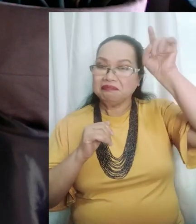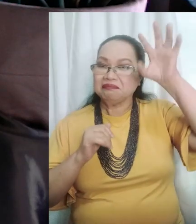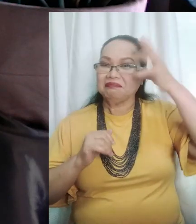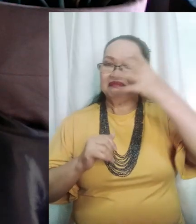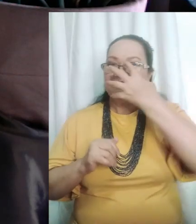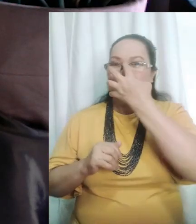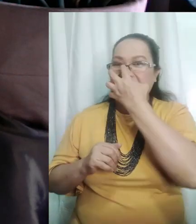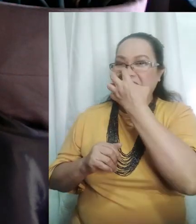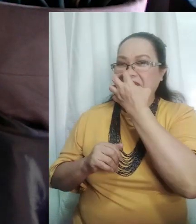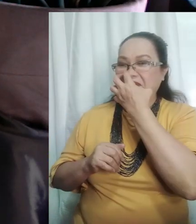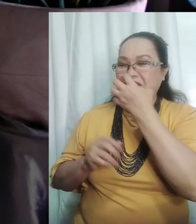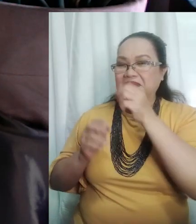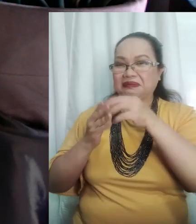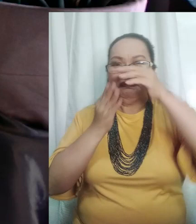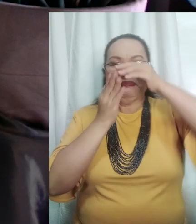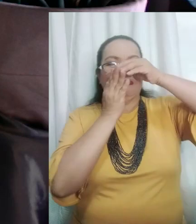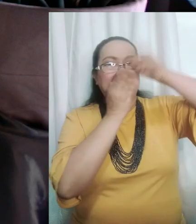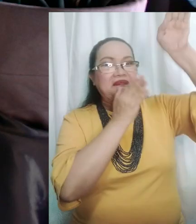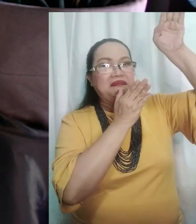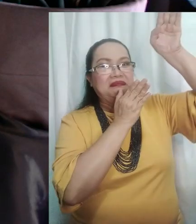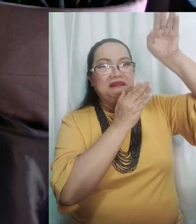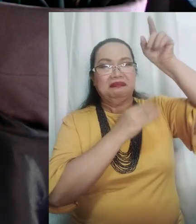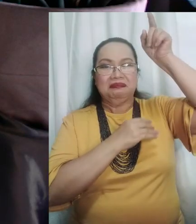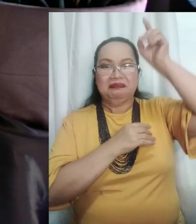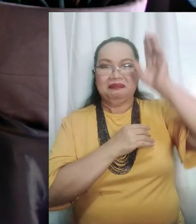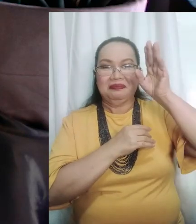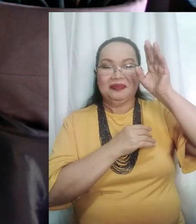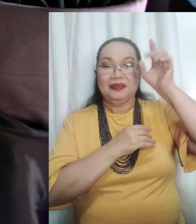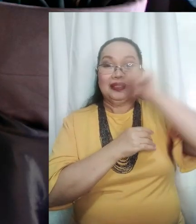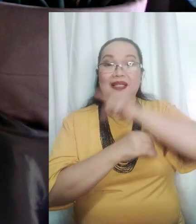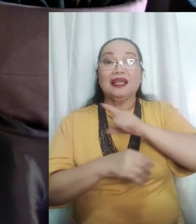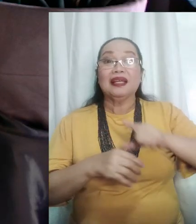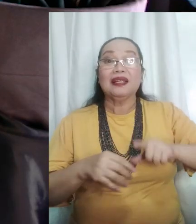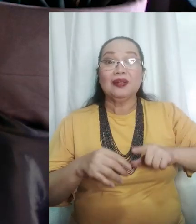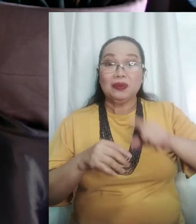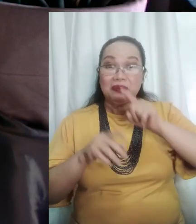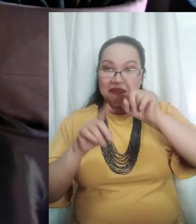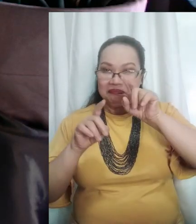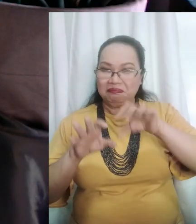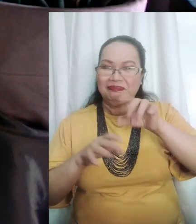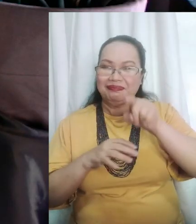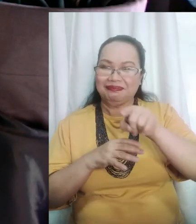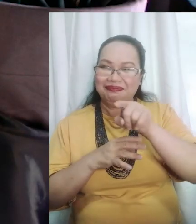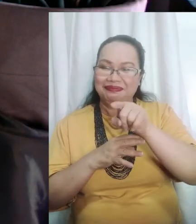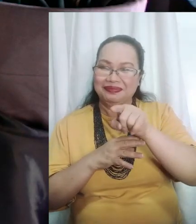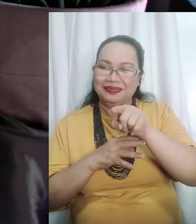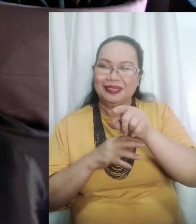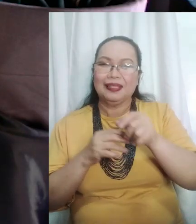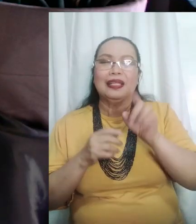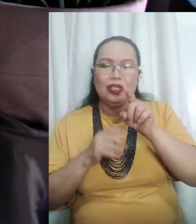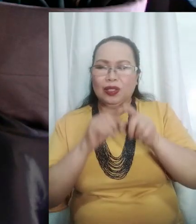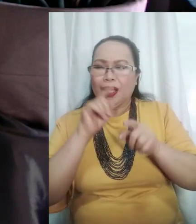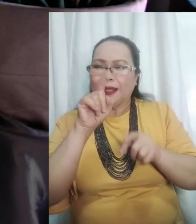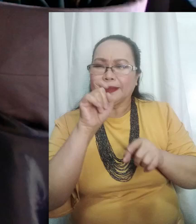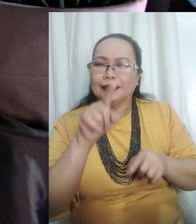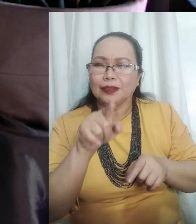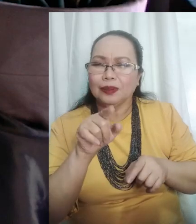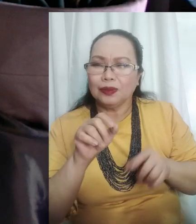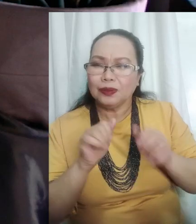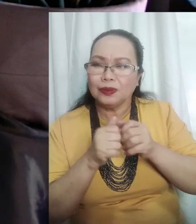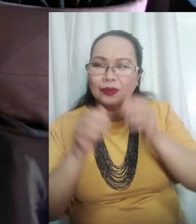that puts God out of the equation of life. The Lord is testing you now. Let me ask